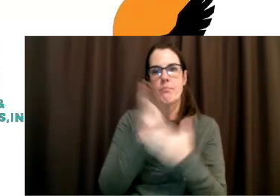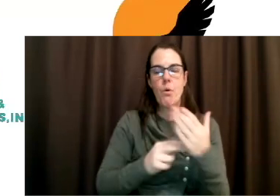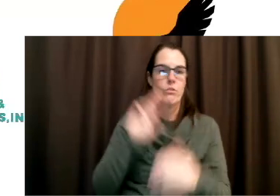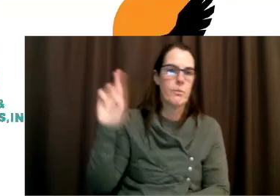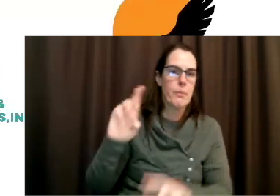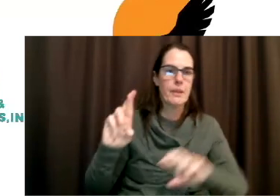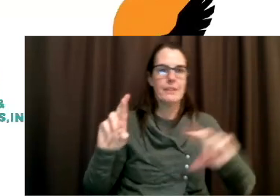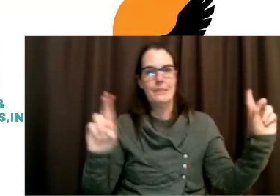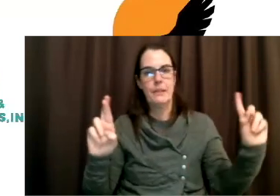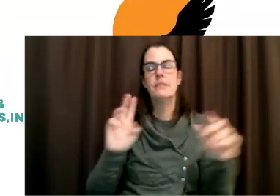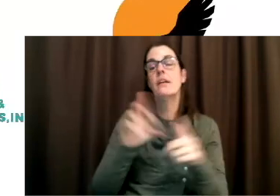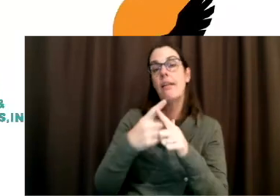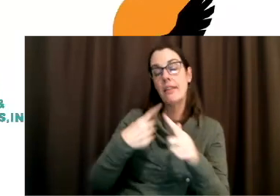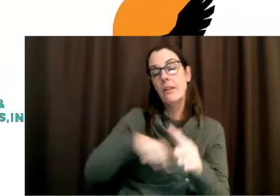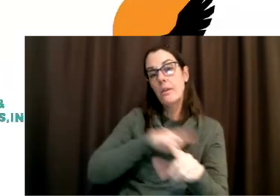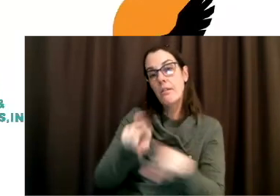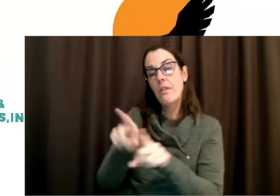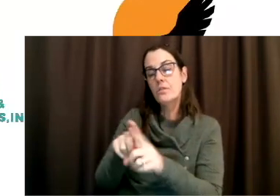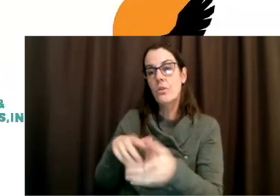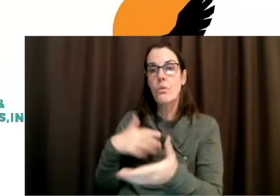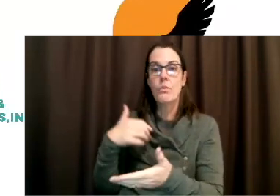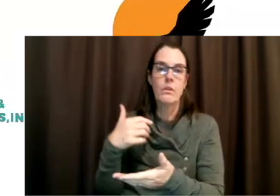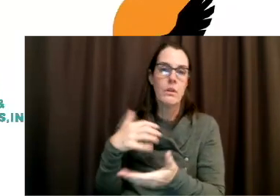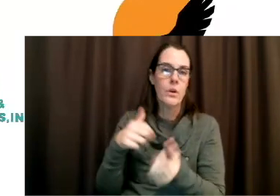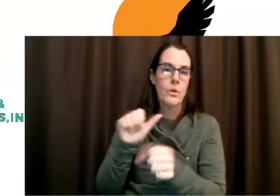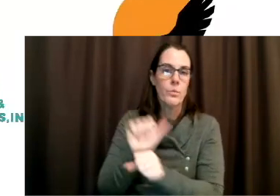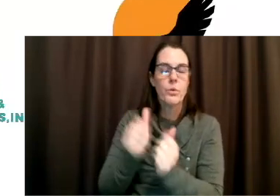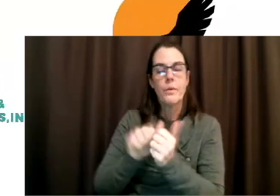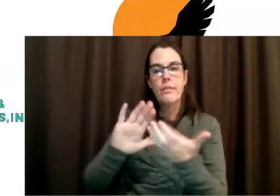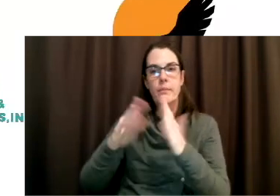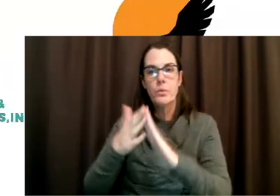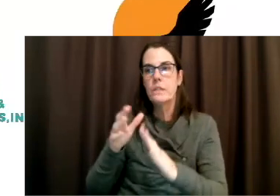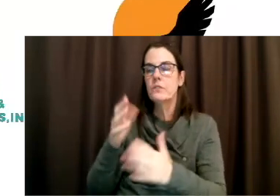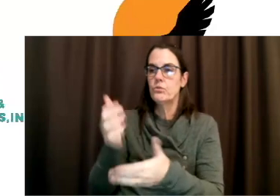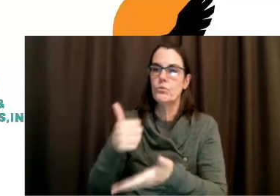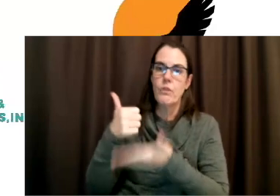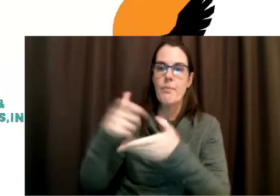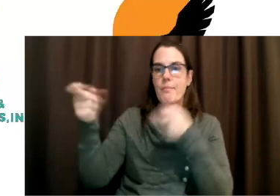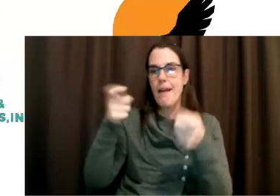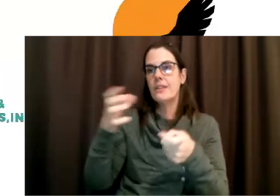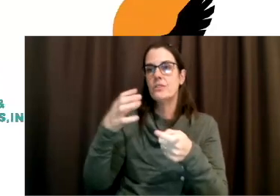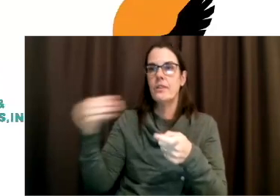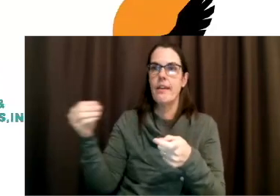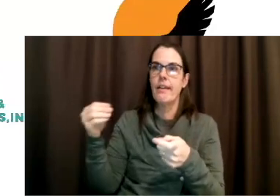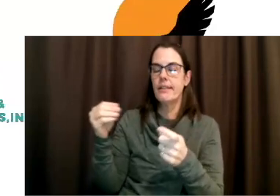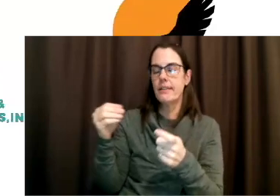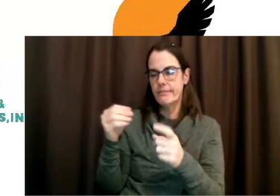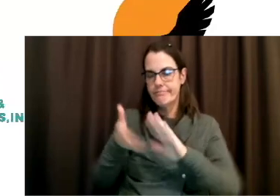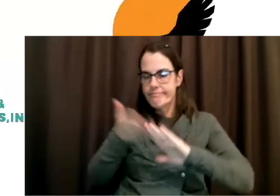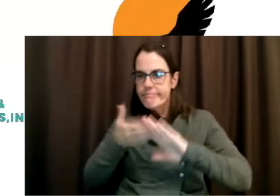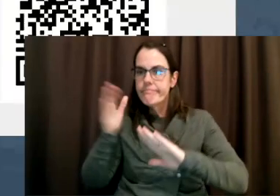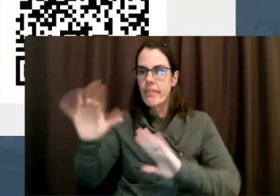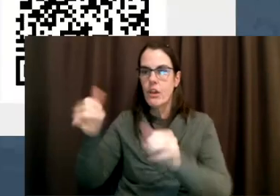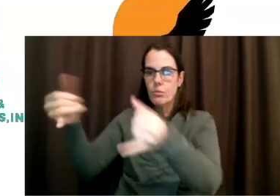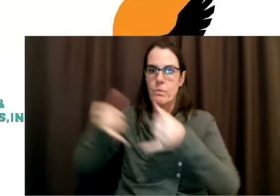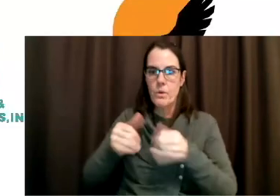back end of helping communities implement and manage those awards through offerings like this one. We are